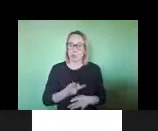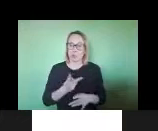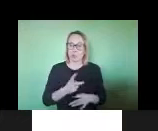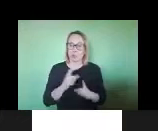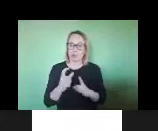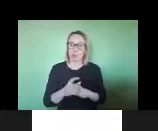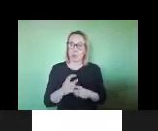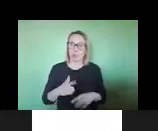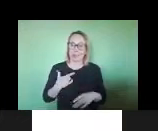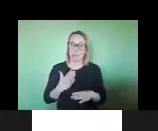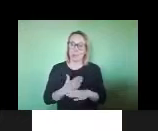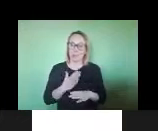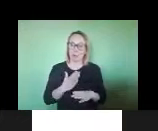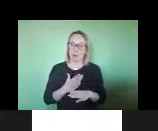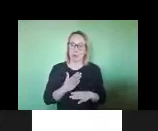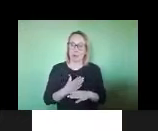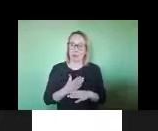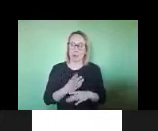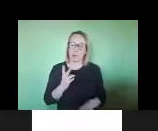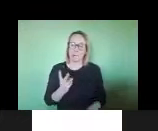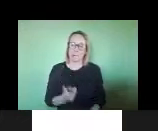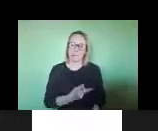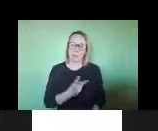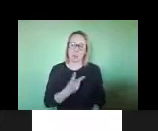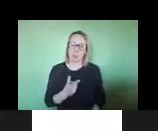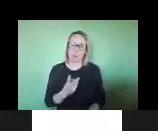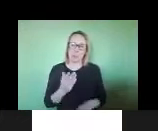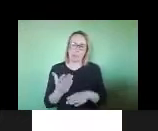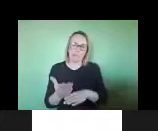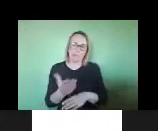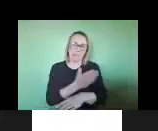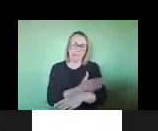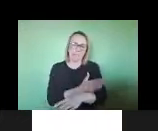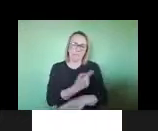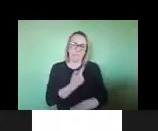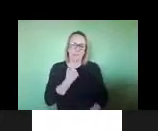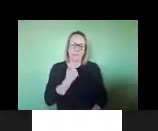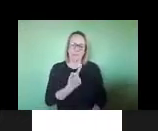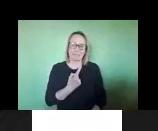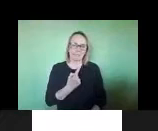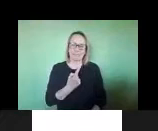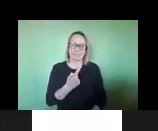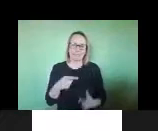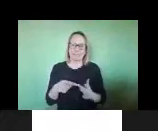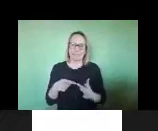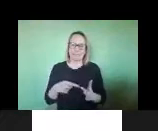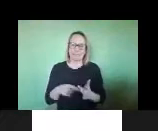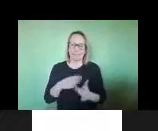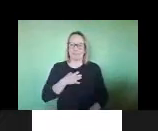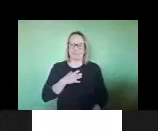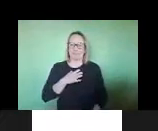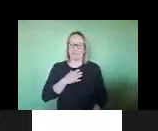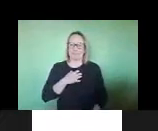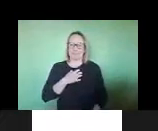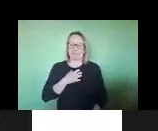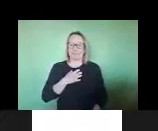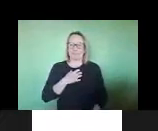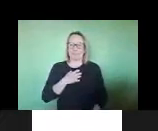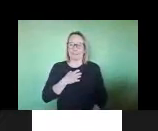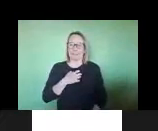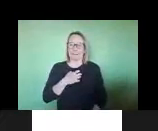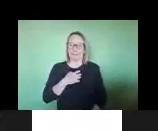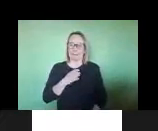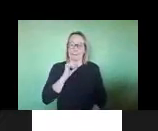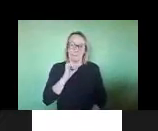Both Jan and Josie would probably previously have described themselves as IT terrified. But as their testimony